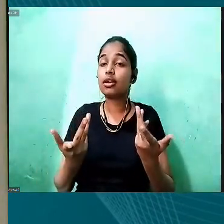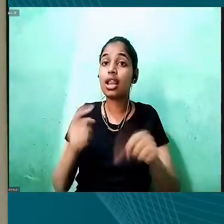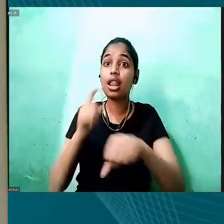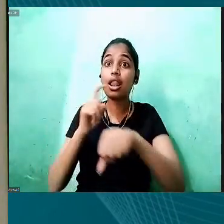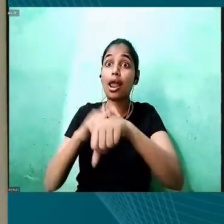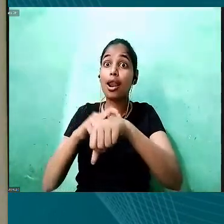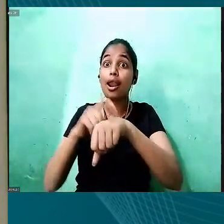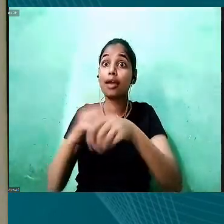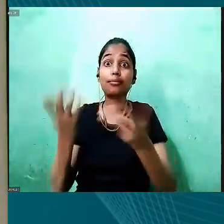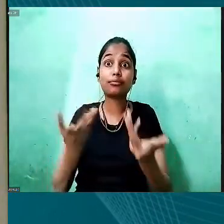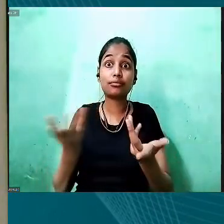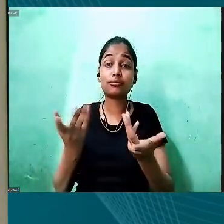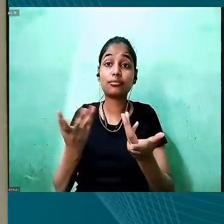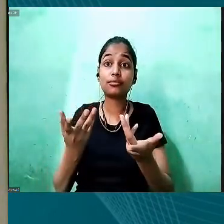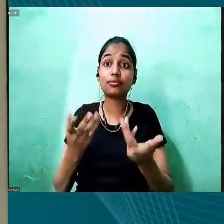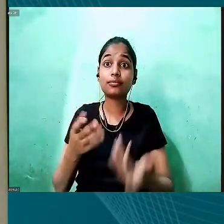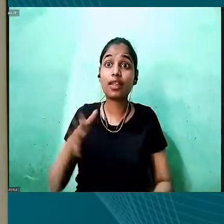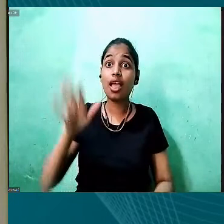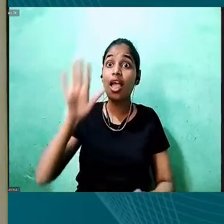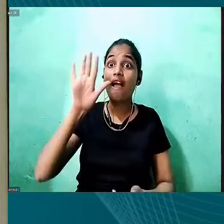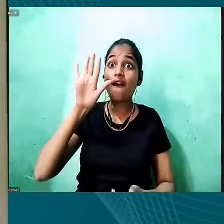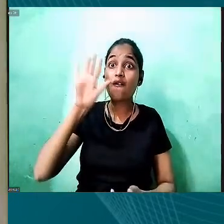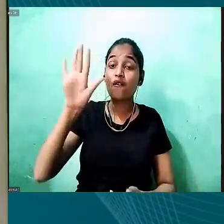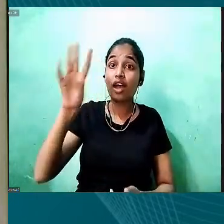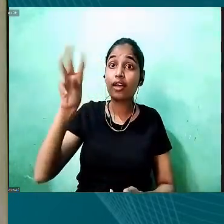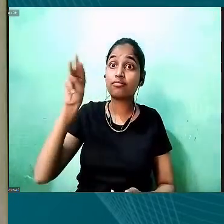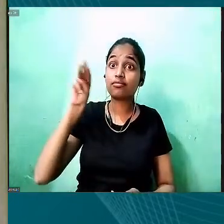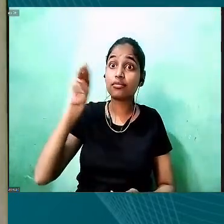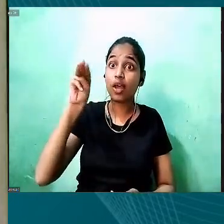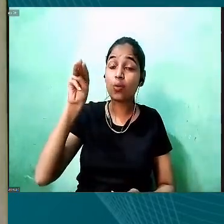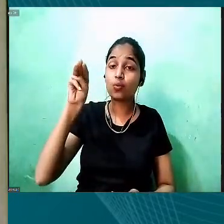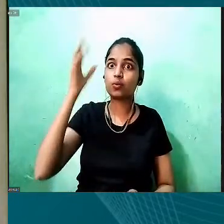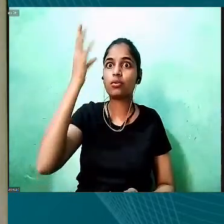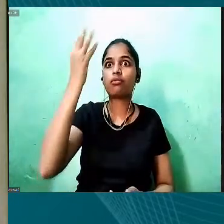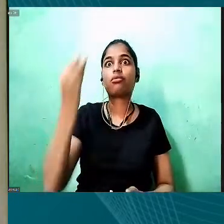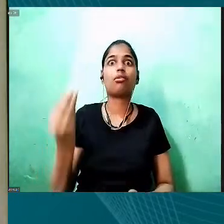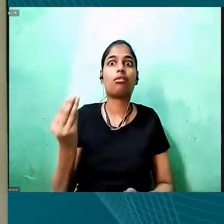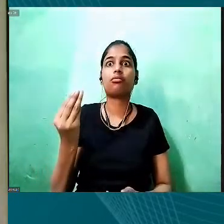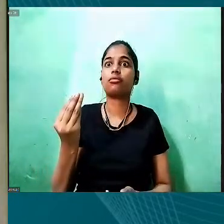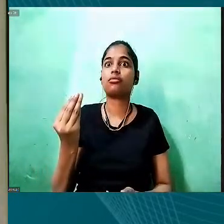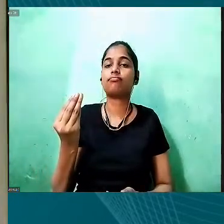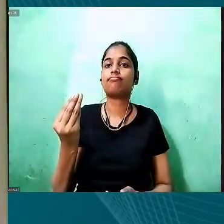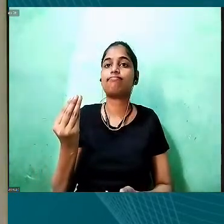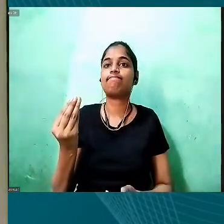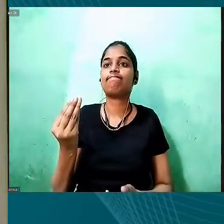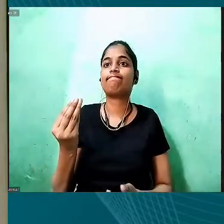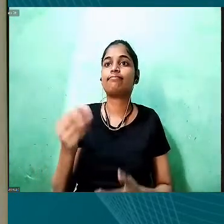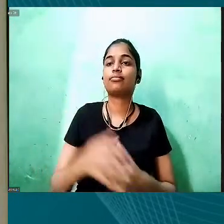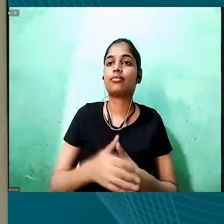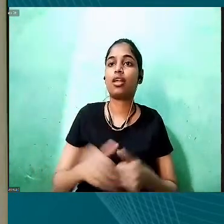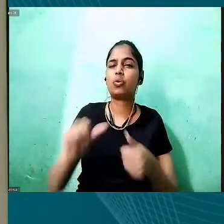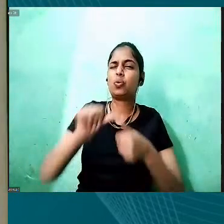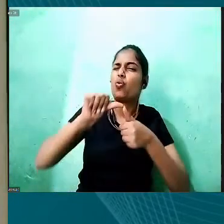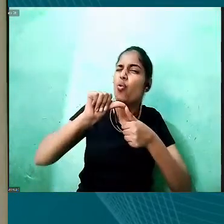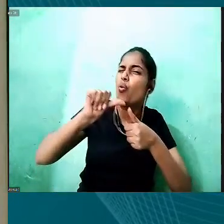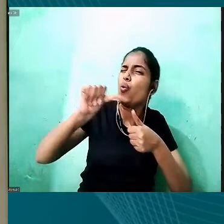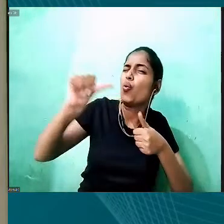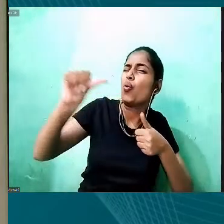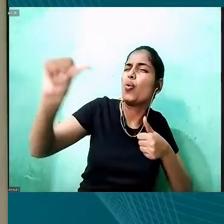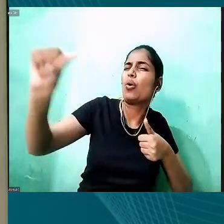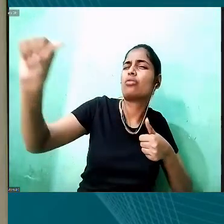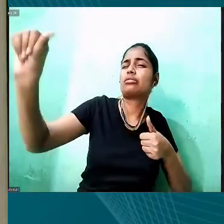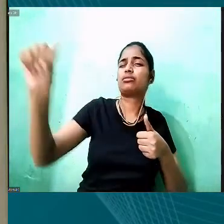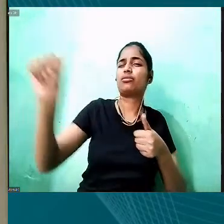miles. And then Iraq to London is again more than 6,000 miles. So, it is very, very far away. That is